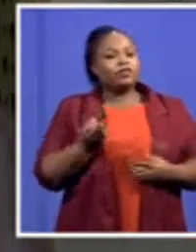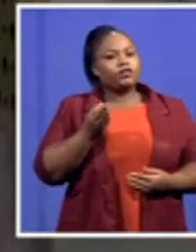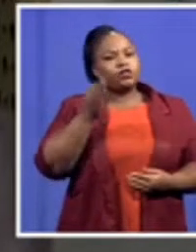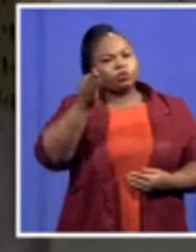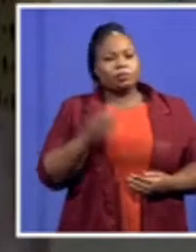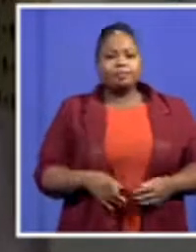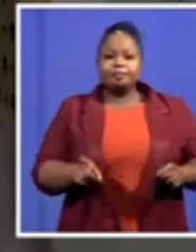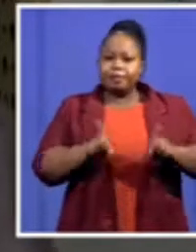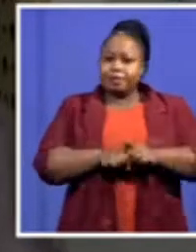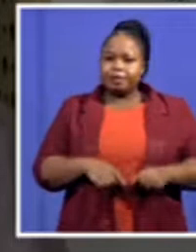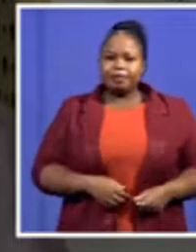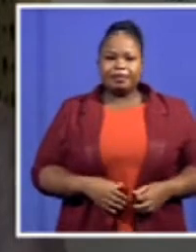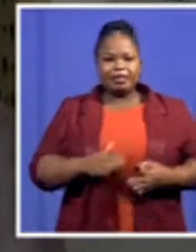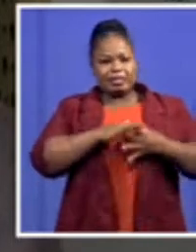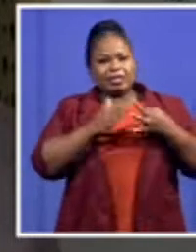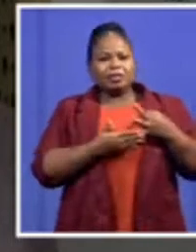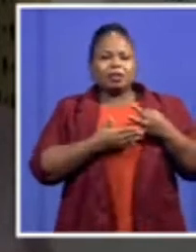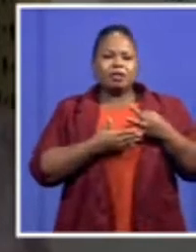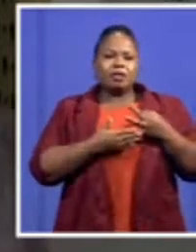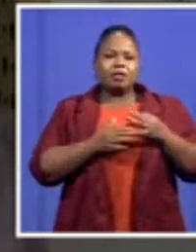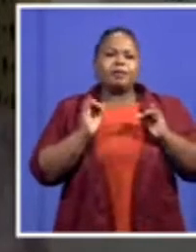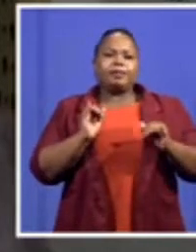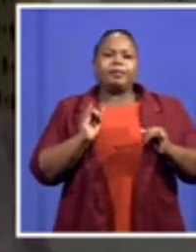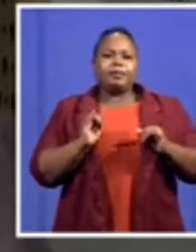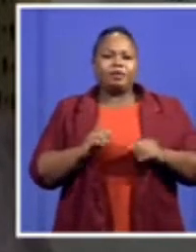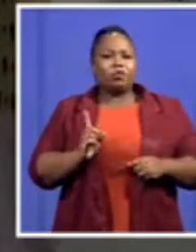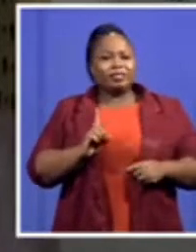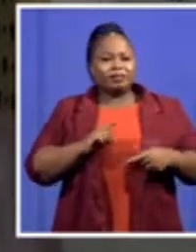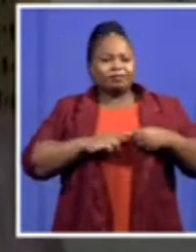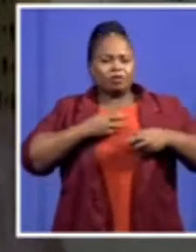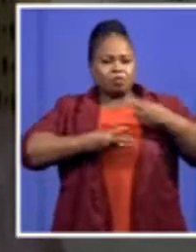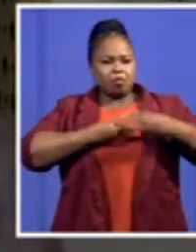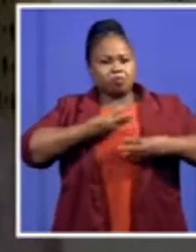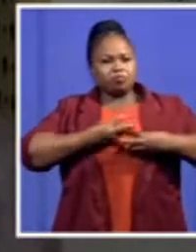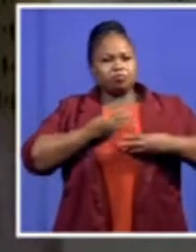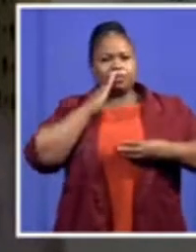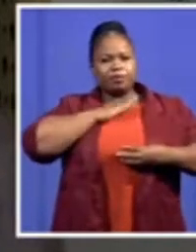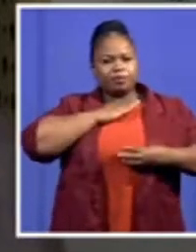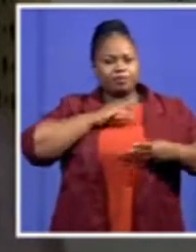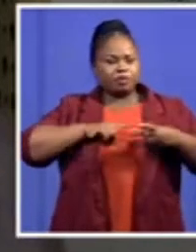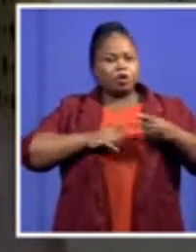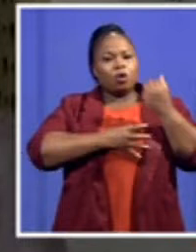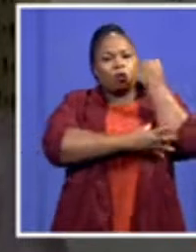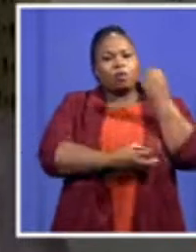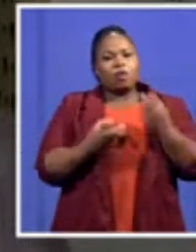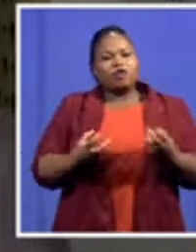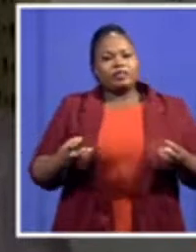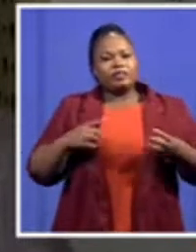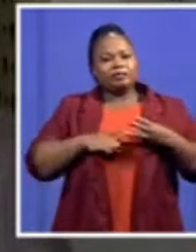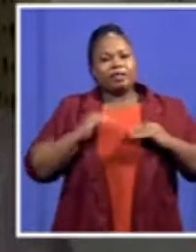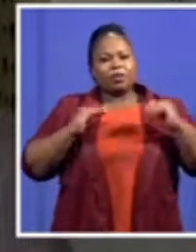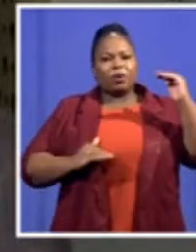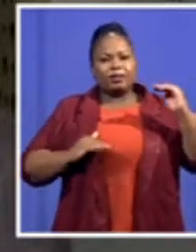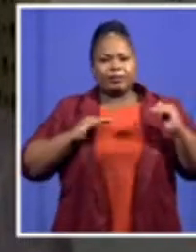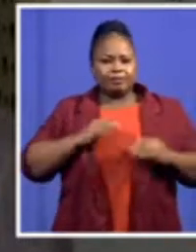resilient fault lines of unemployment, poverty, and inequality. One of the